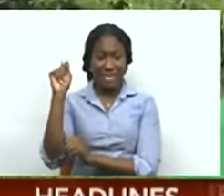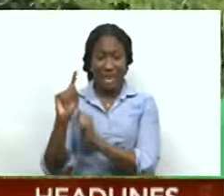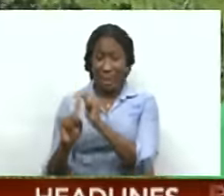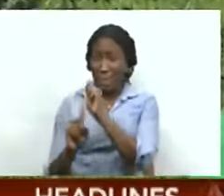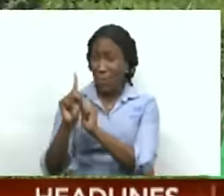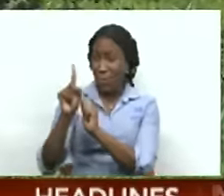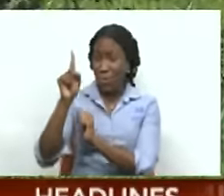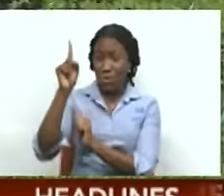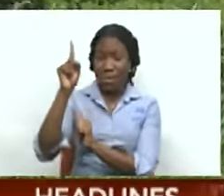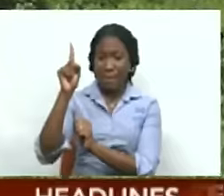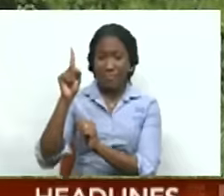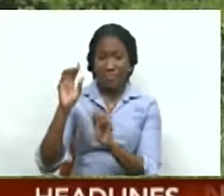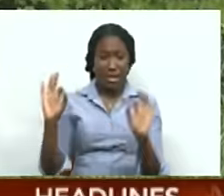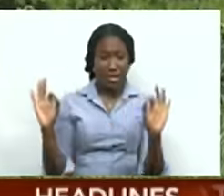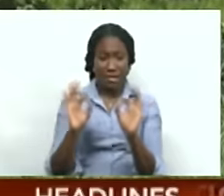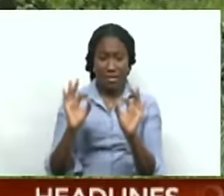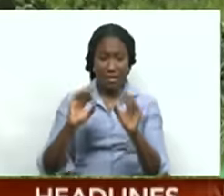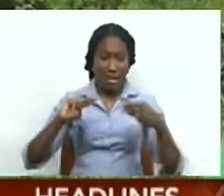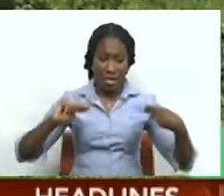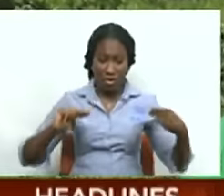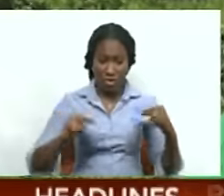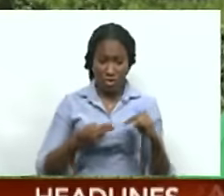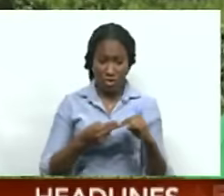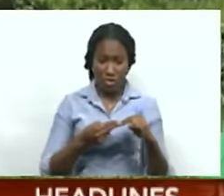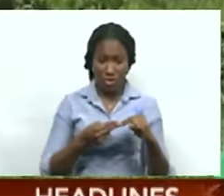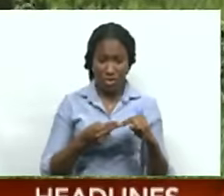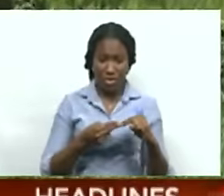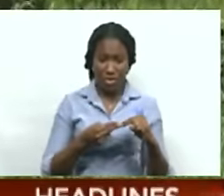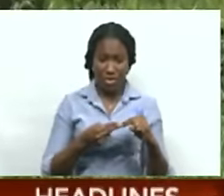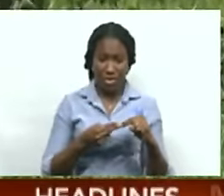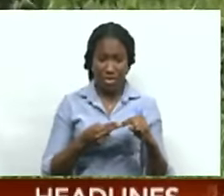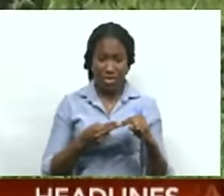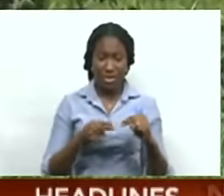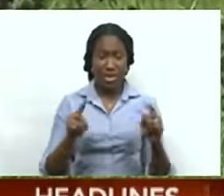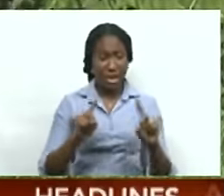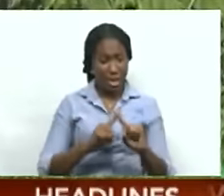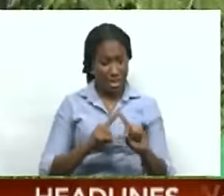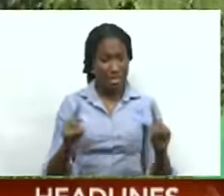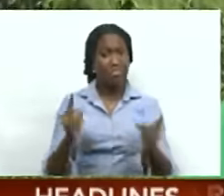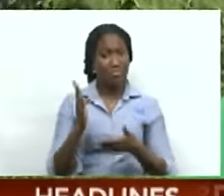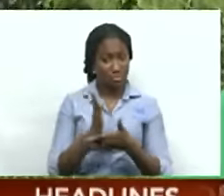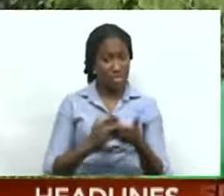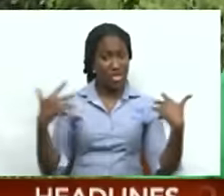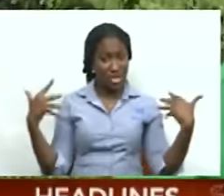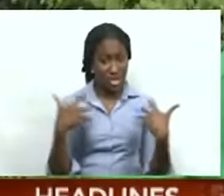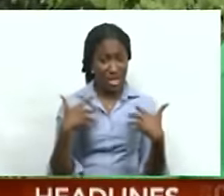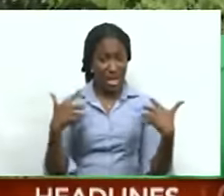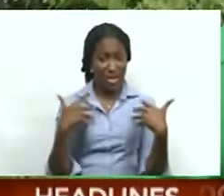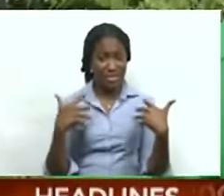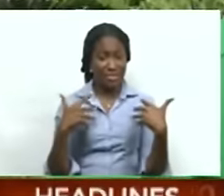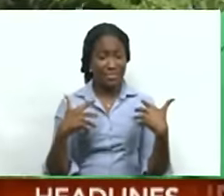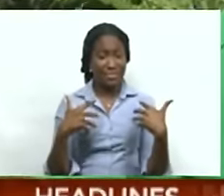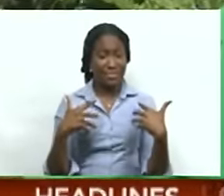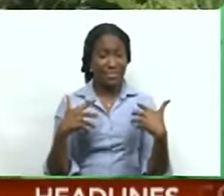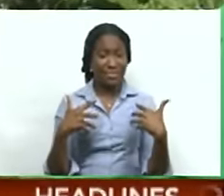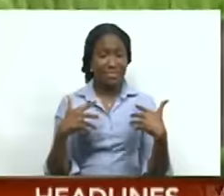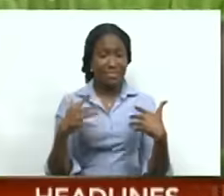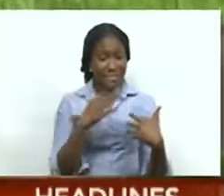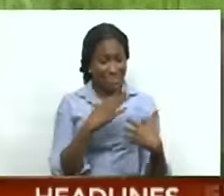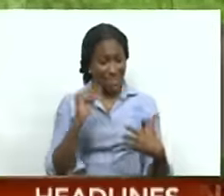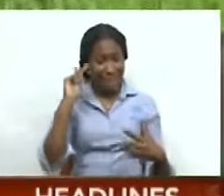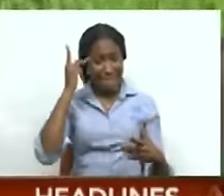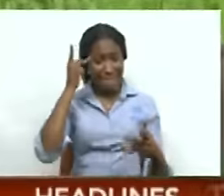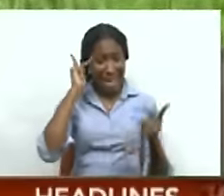injured, but it created some scare and some panic. Now, Mayara Rio